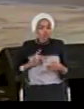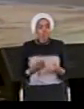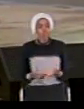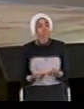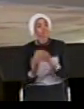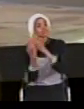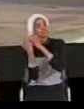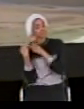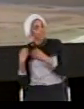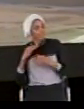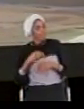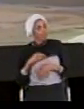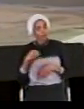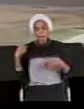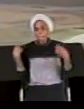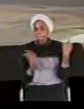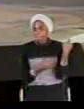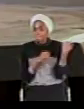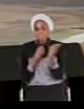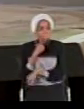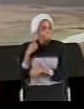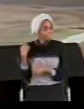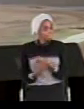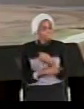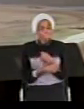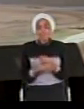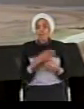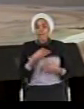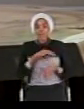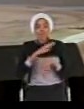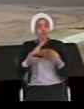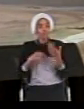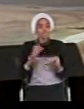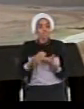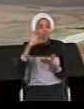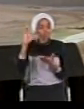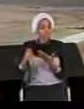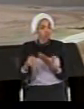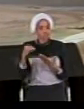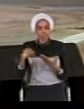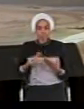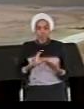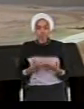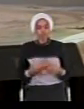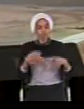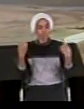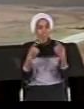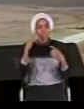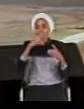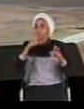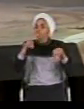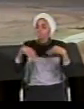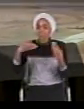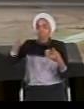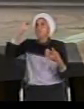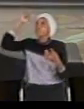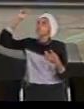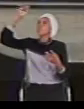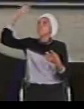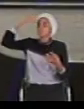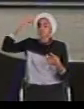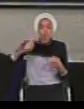our punishment, and the consequence of our sin, who gave himself for us that he